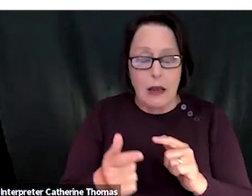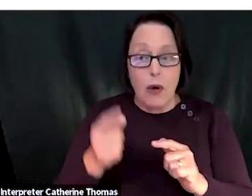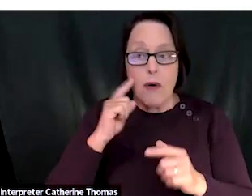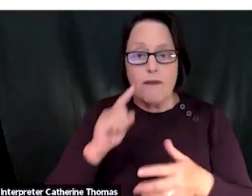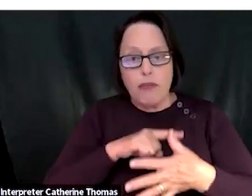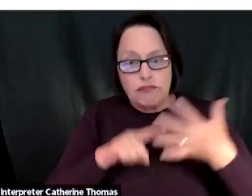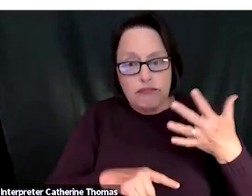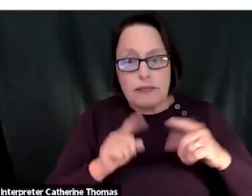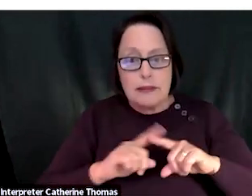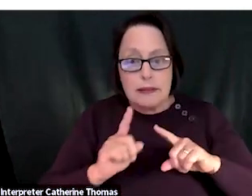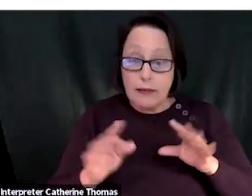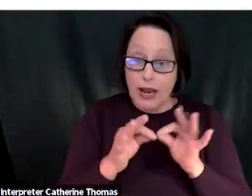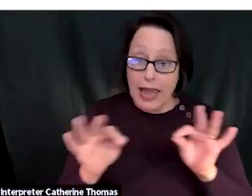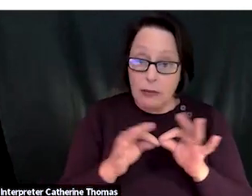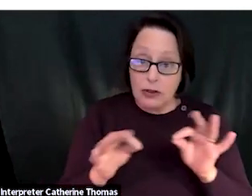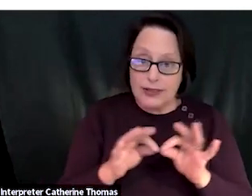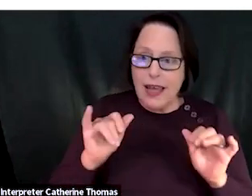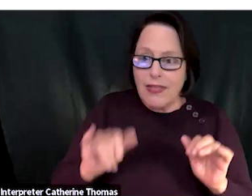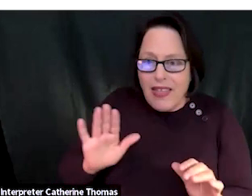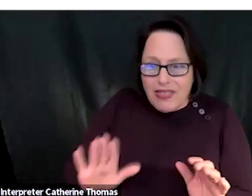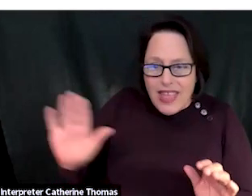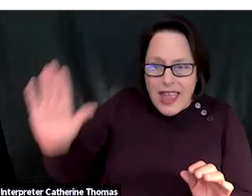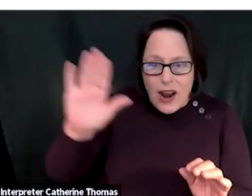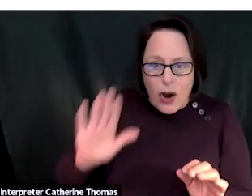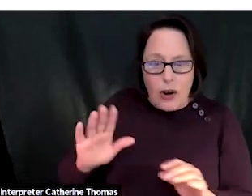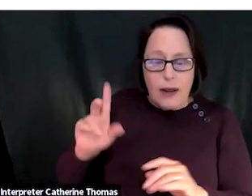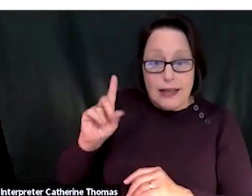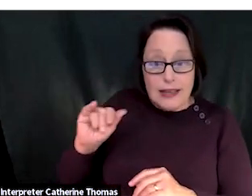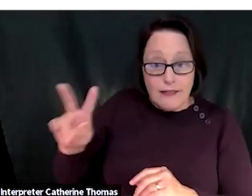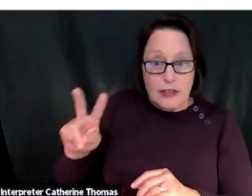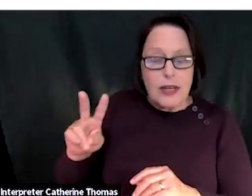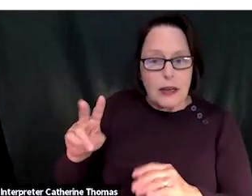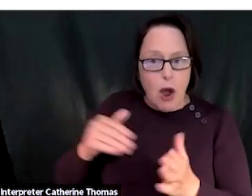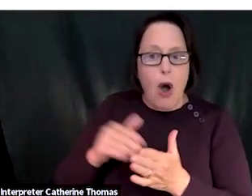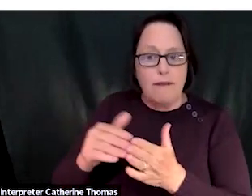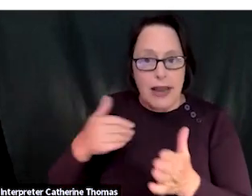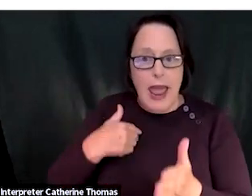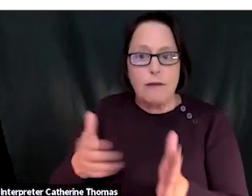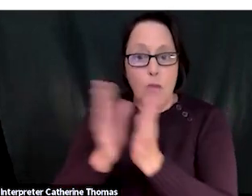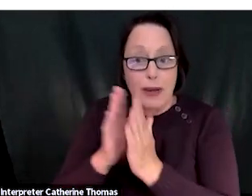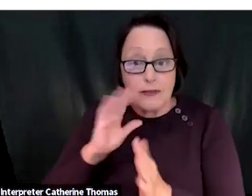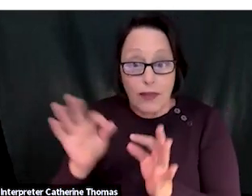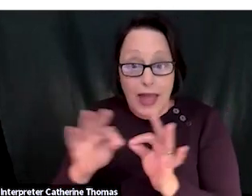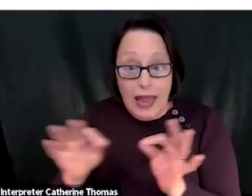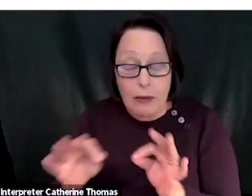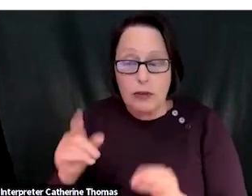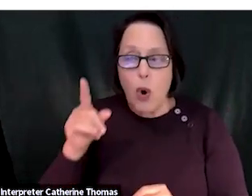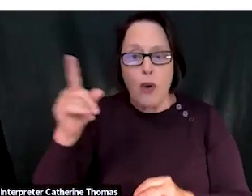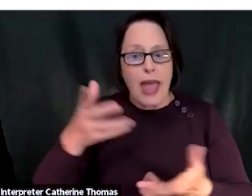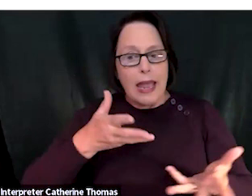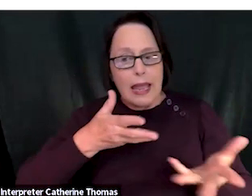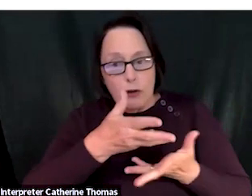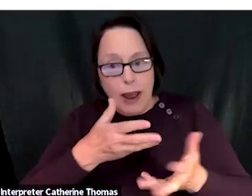languages that the division is frequently receiving requests for or interacting with in